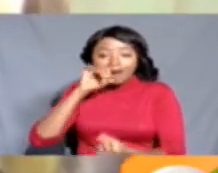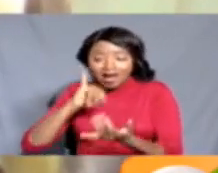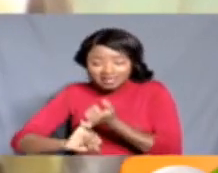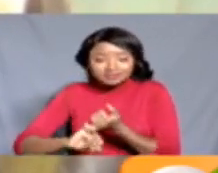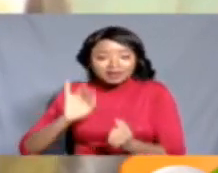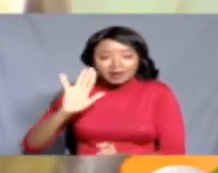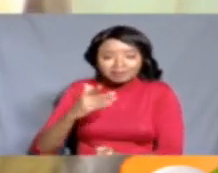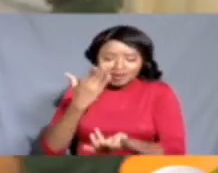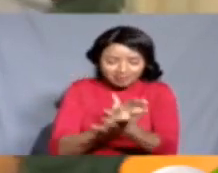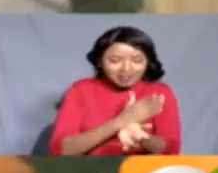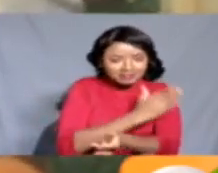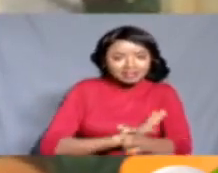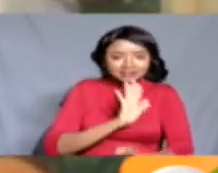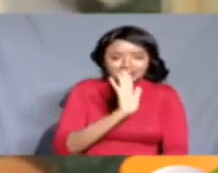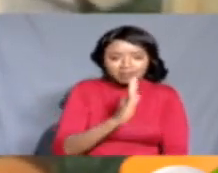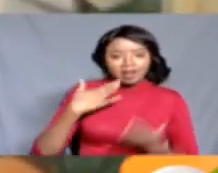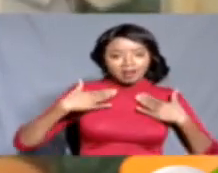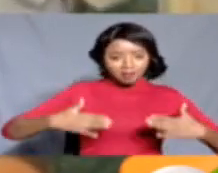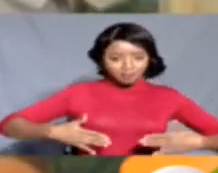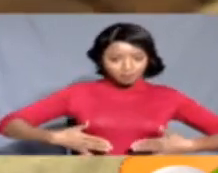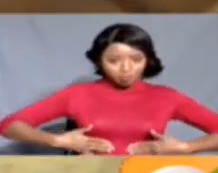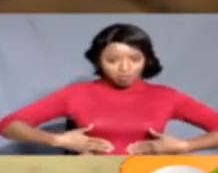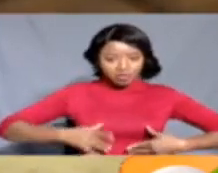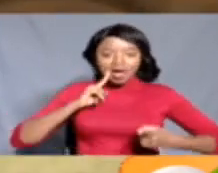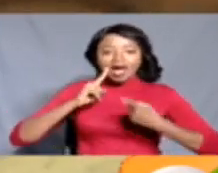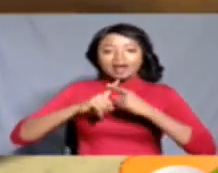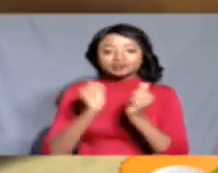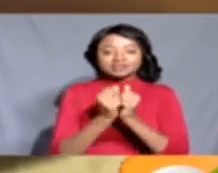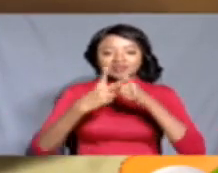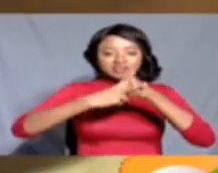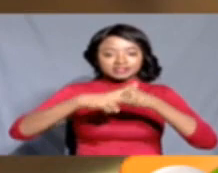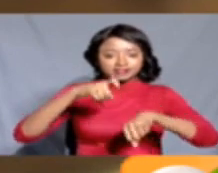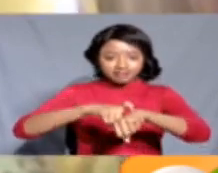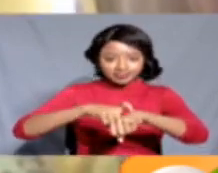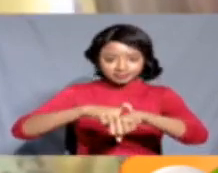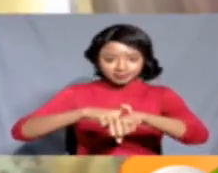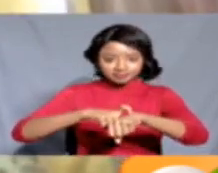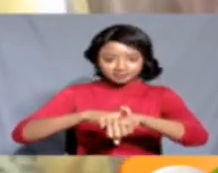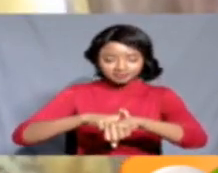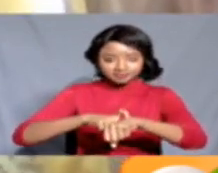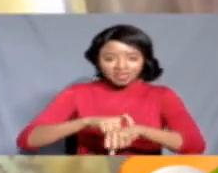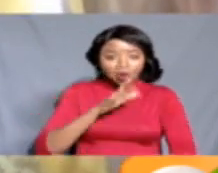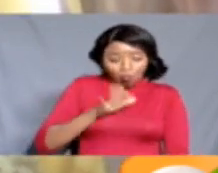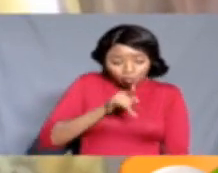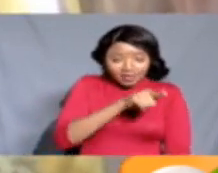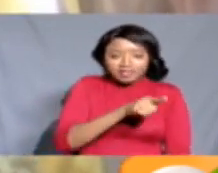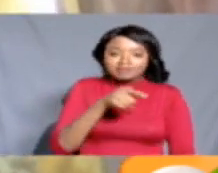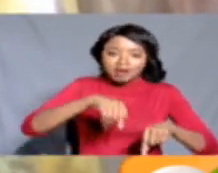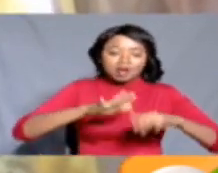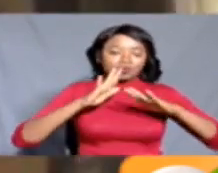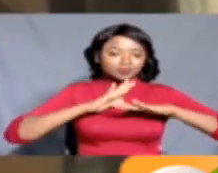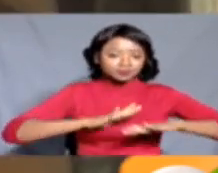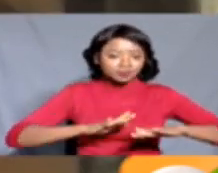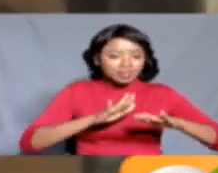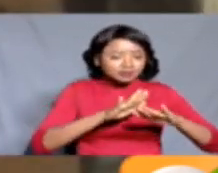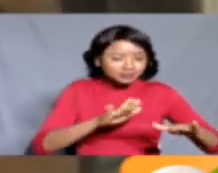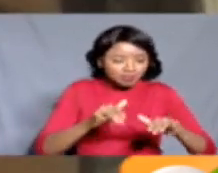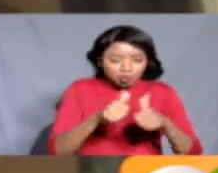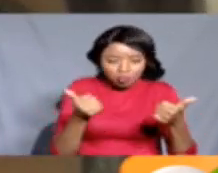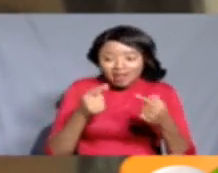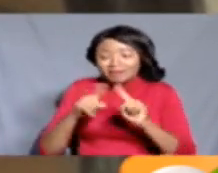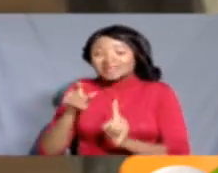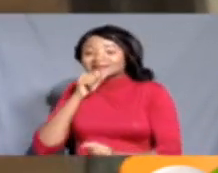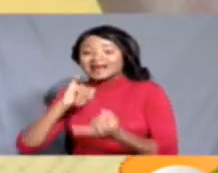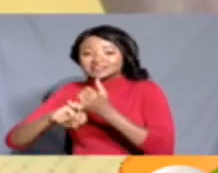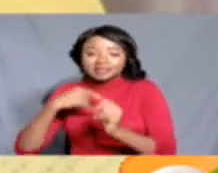on several parts of her body up to 17 times. Wangeshi is in stable condition and her husband has surrendered himself